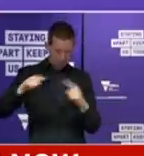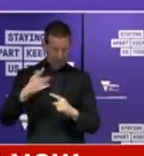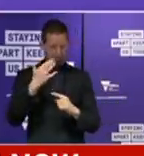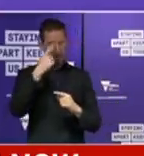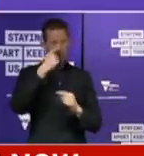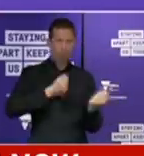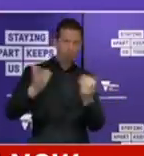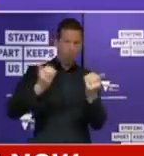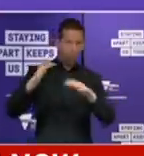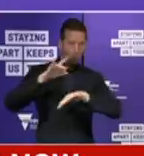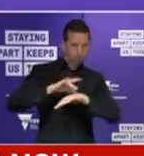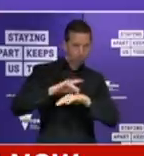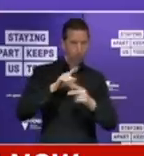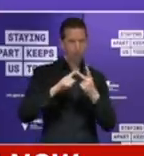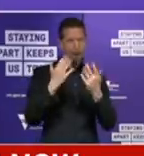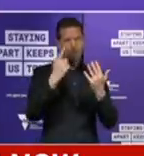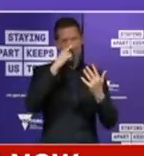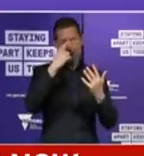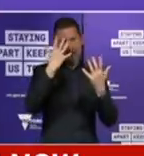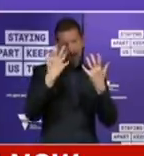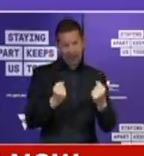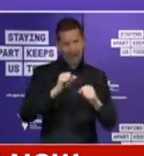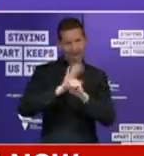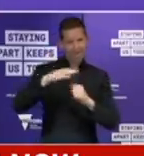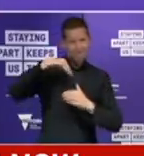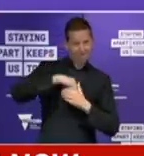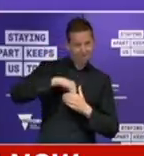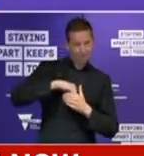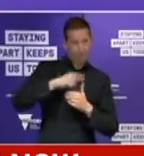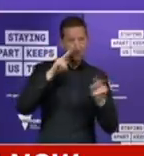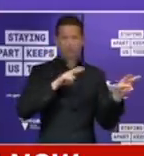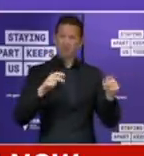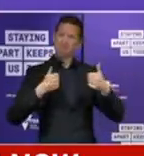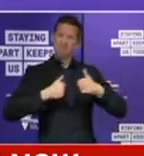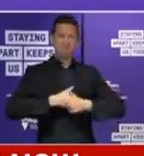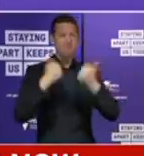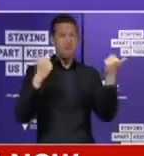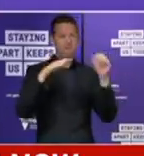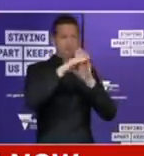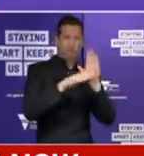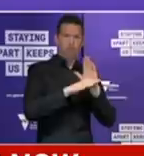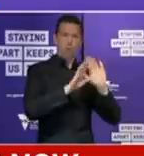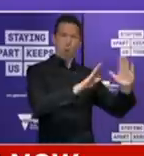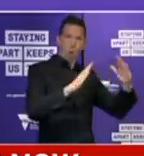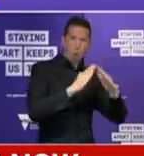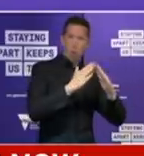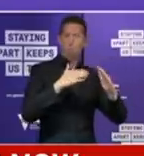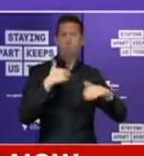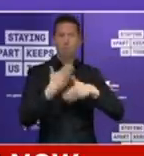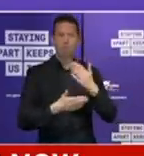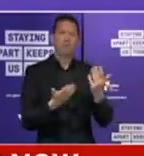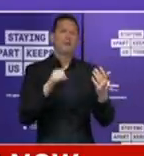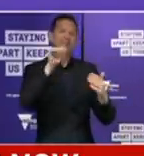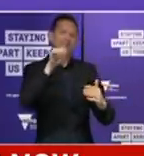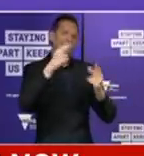active cases on any given measure. The strategy's working. Now, would we all like it to work even faster? Of course.